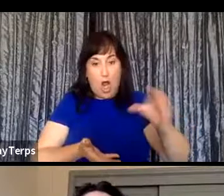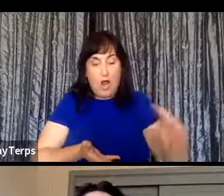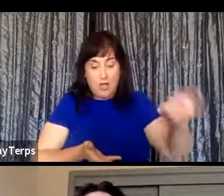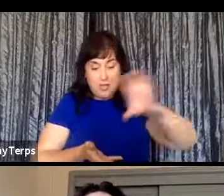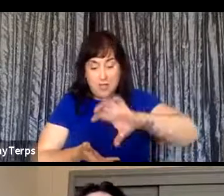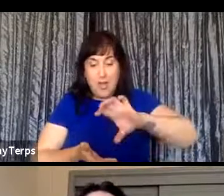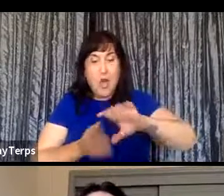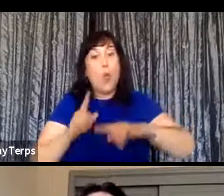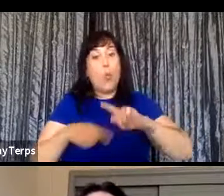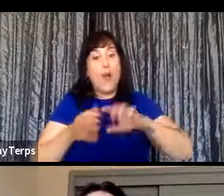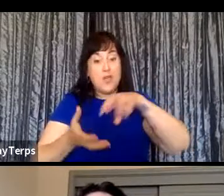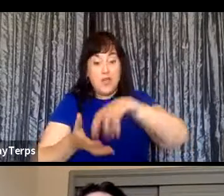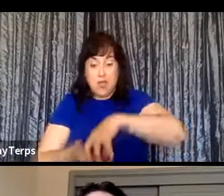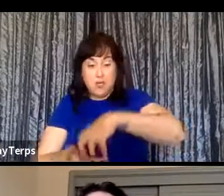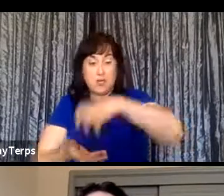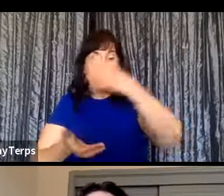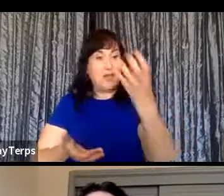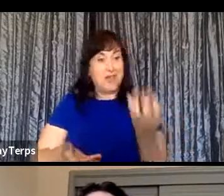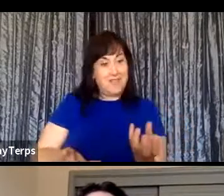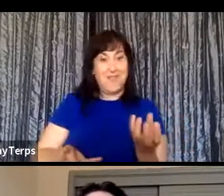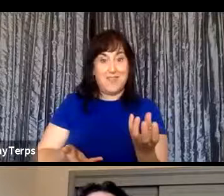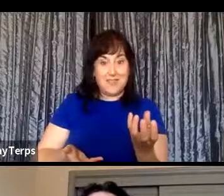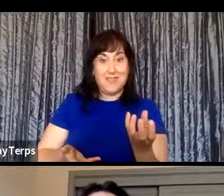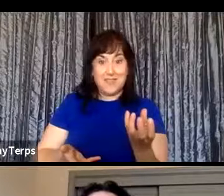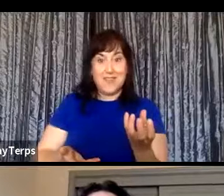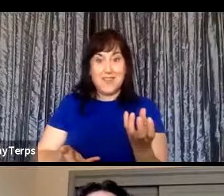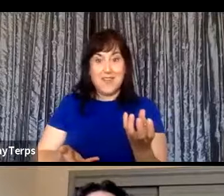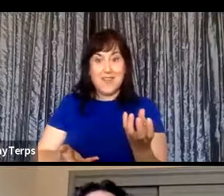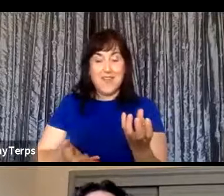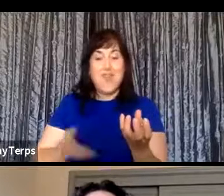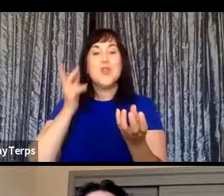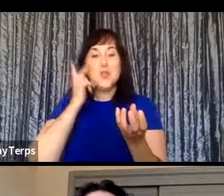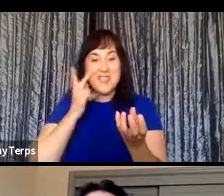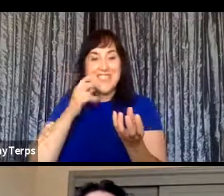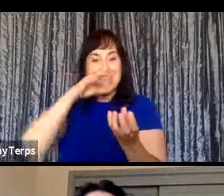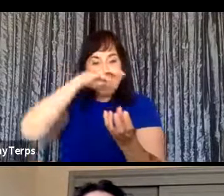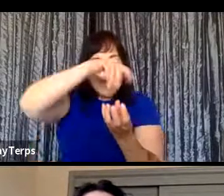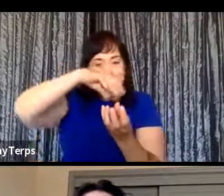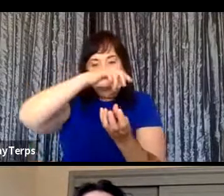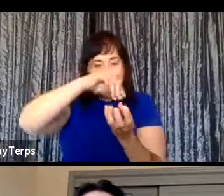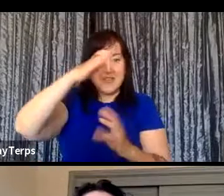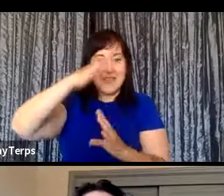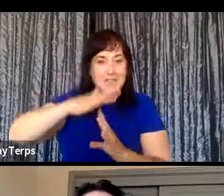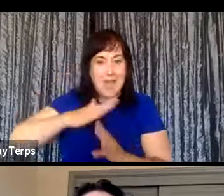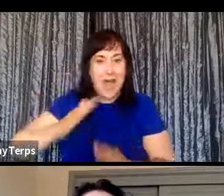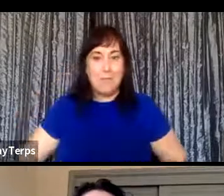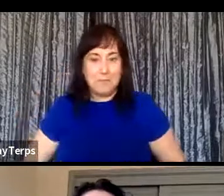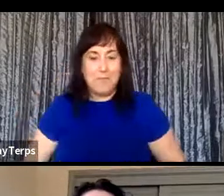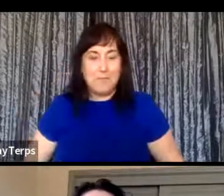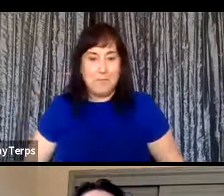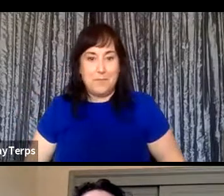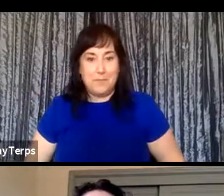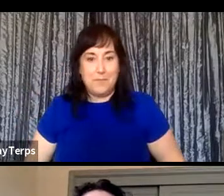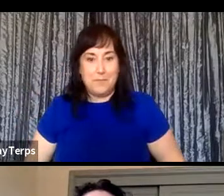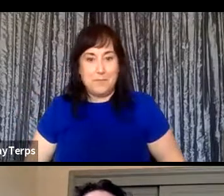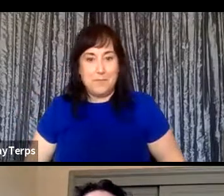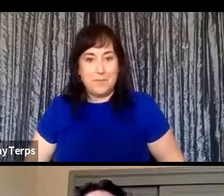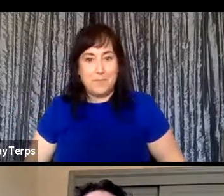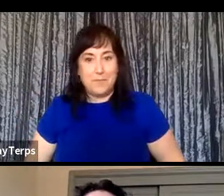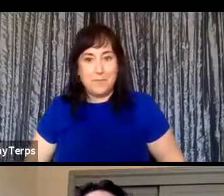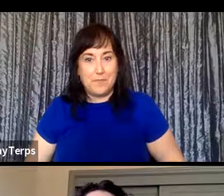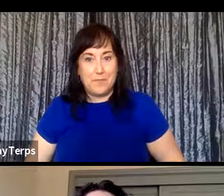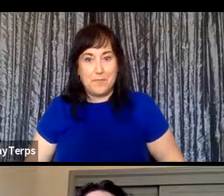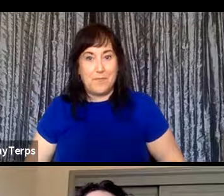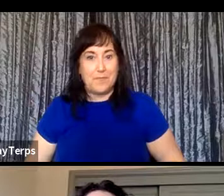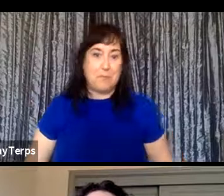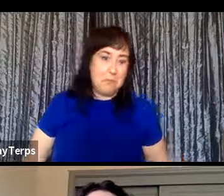to unmold it later on, after it comes out of the fridge or the freezer, you would have little bits of sprinkles poking out of your sharks, which sounds